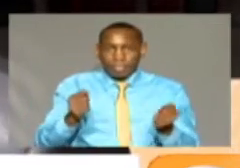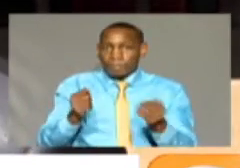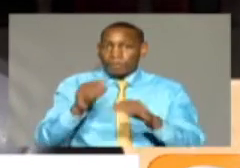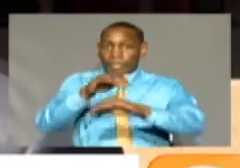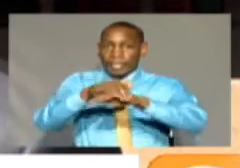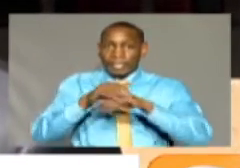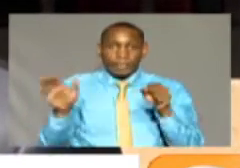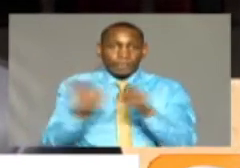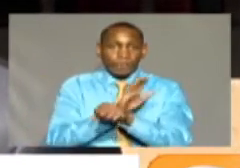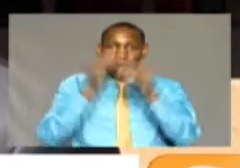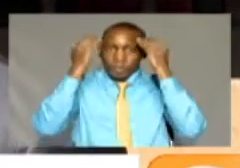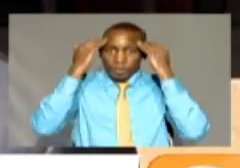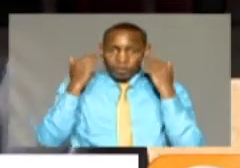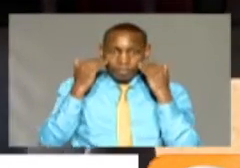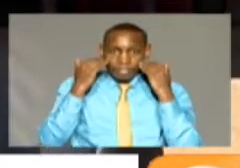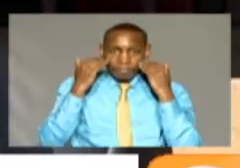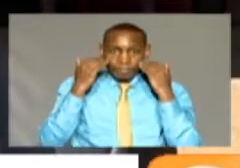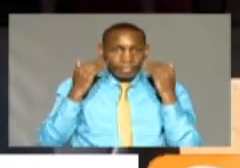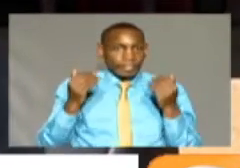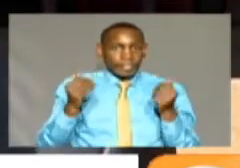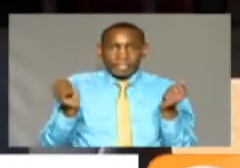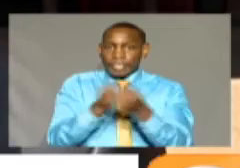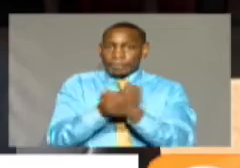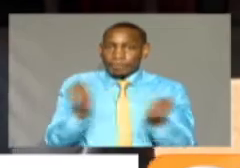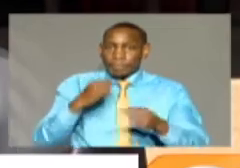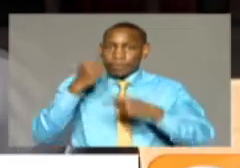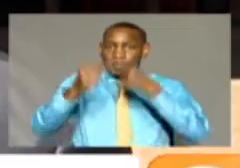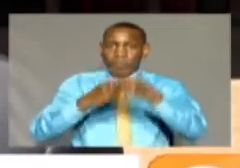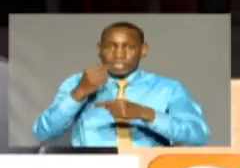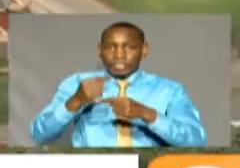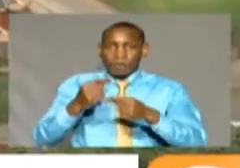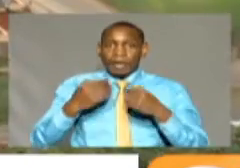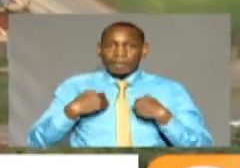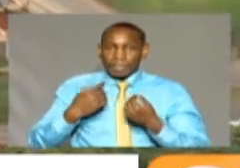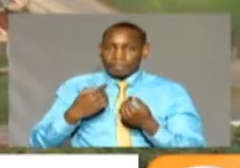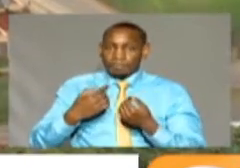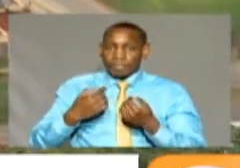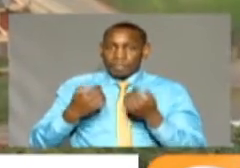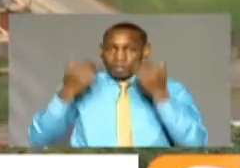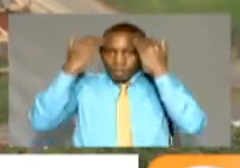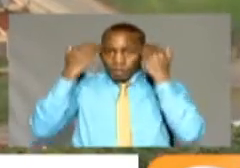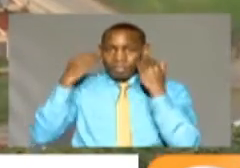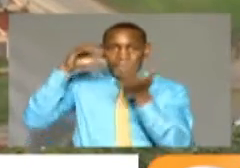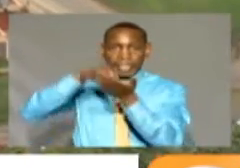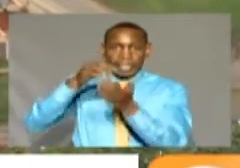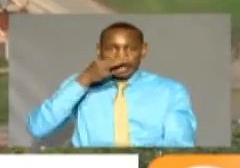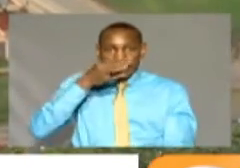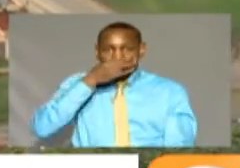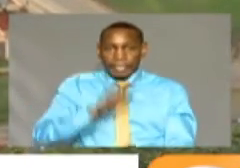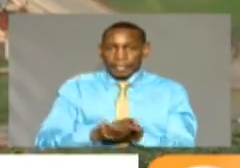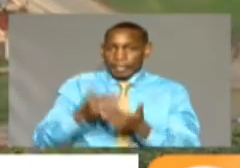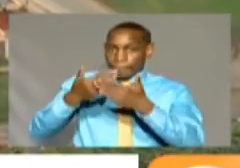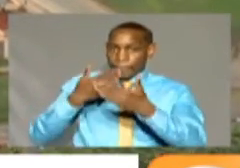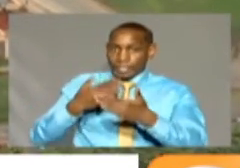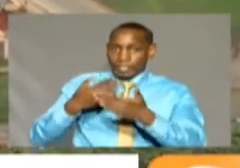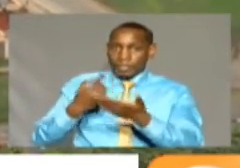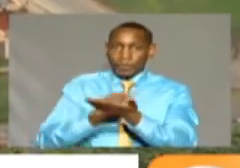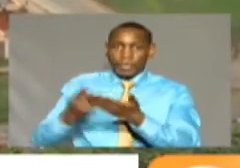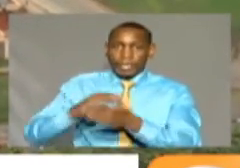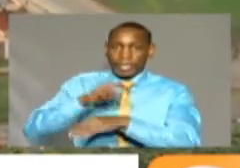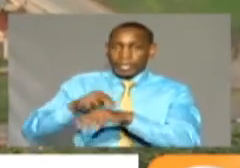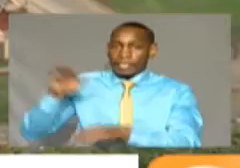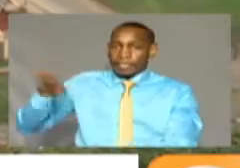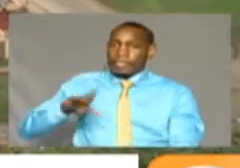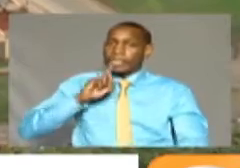full court. So we are also not going to sit in Nyeri. Last week, the National Assembly had dispelled fears that